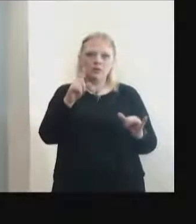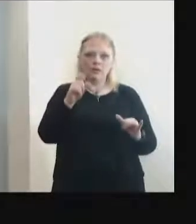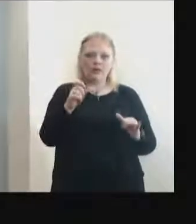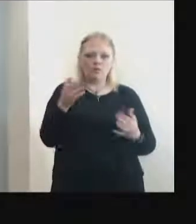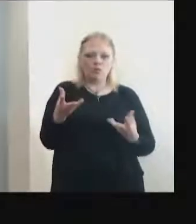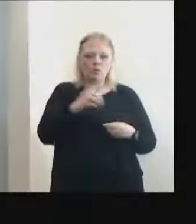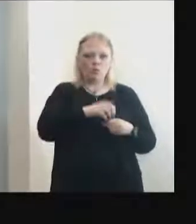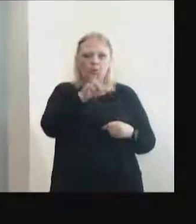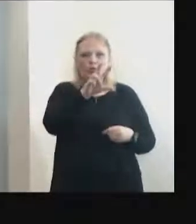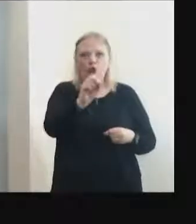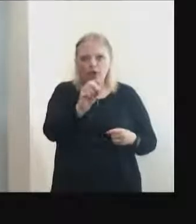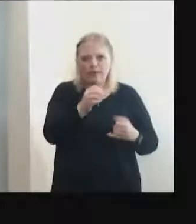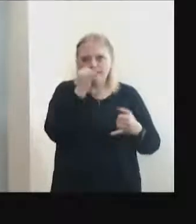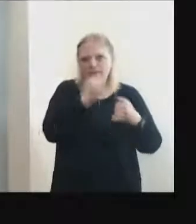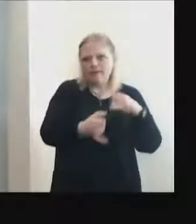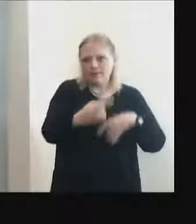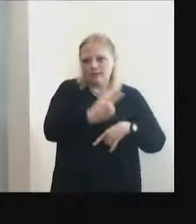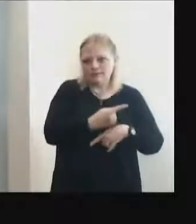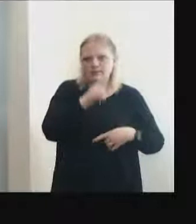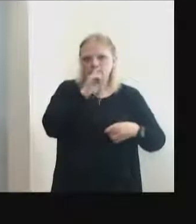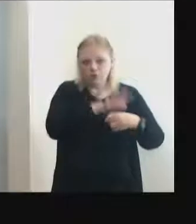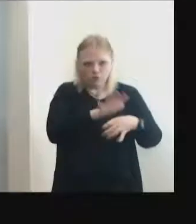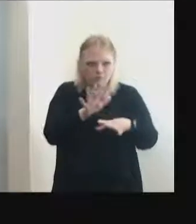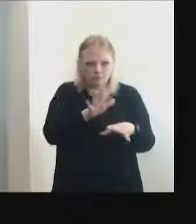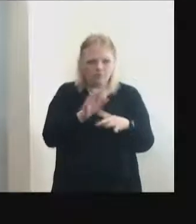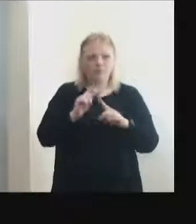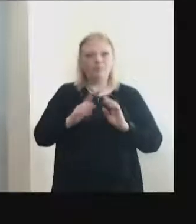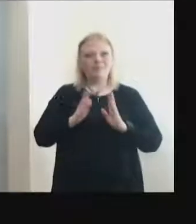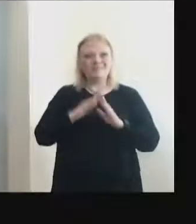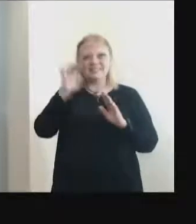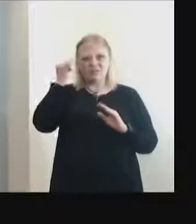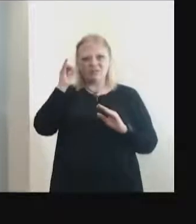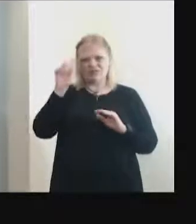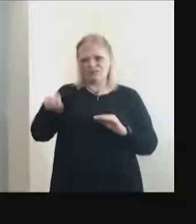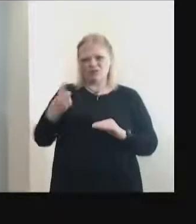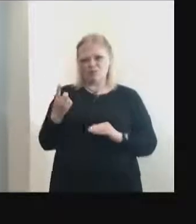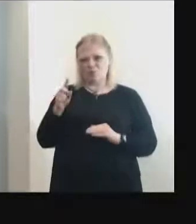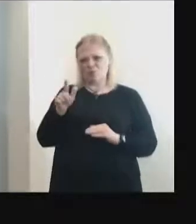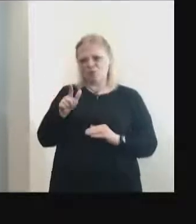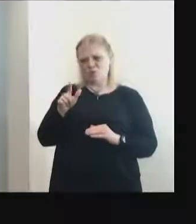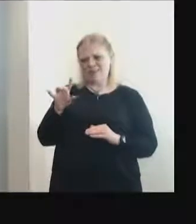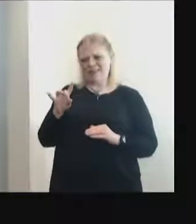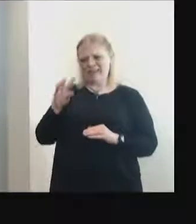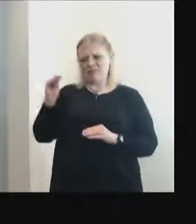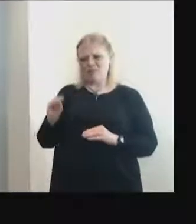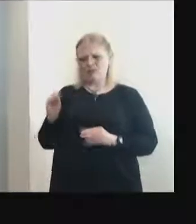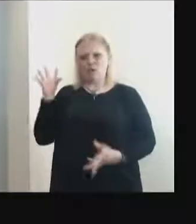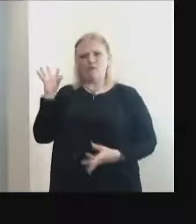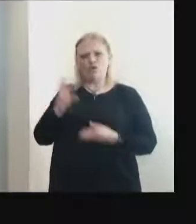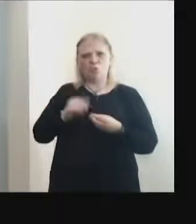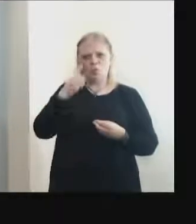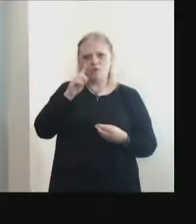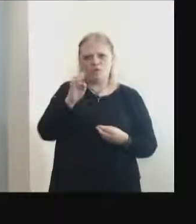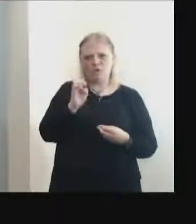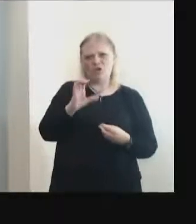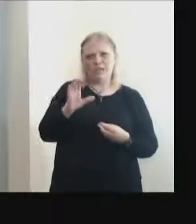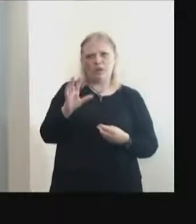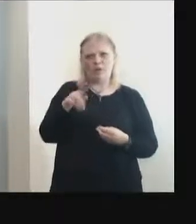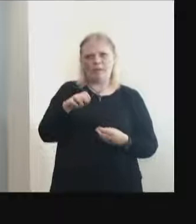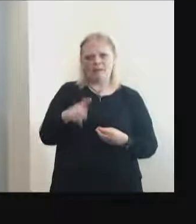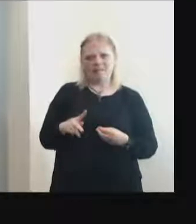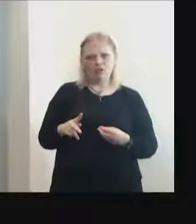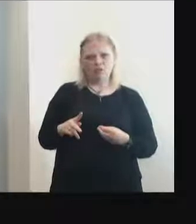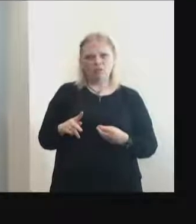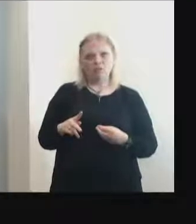data and confirmation for. And the city of Buffalo only makes up 28% of Erie County's population. Remember how I talked about we've been seeing